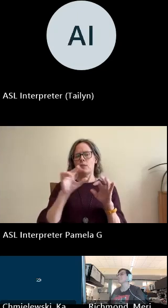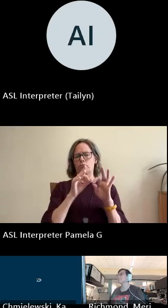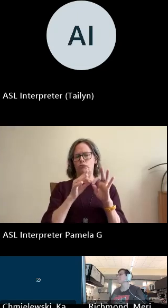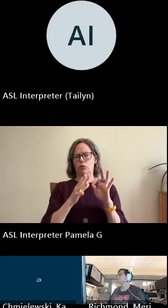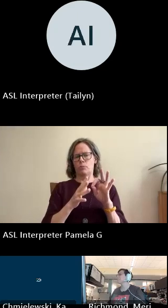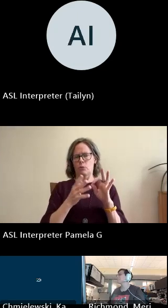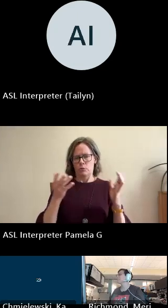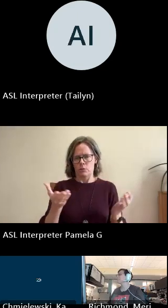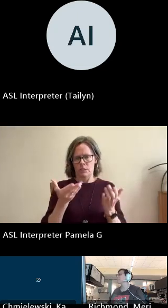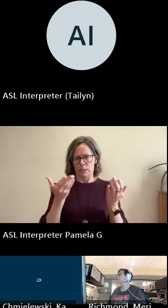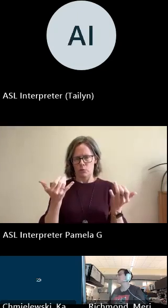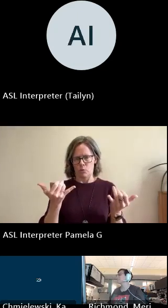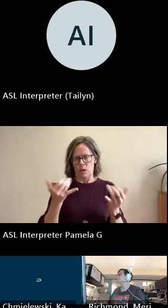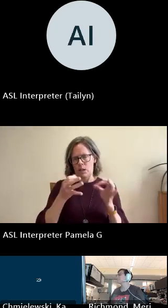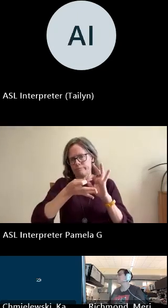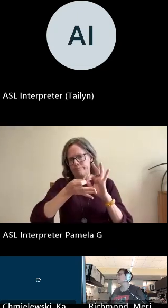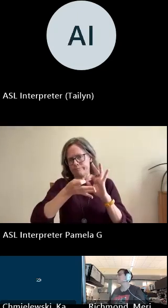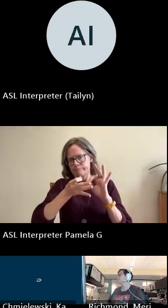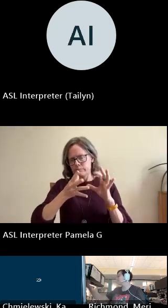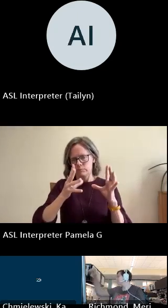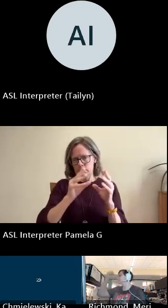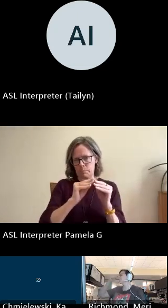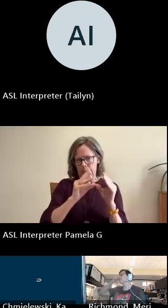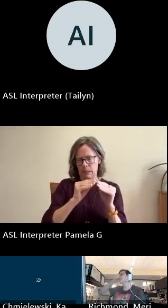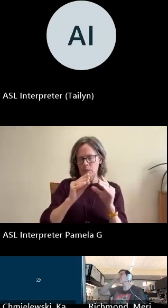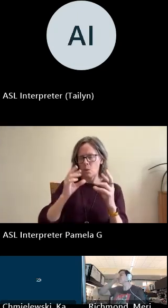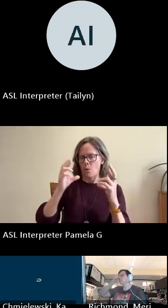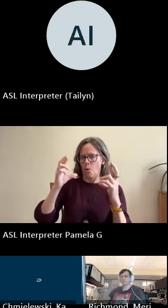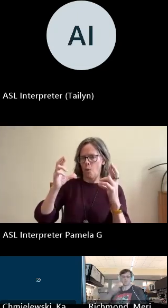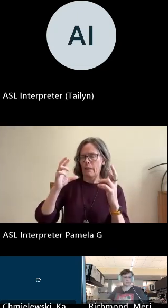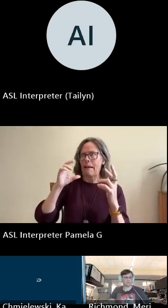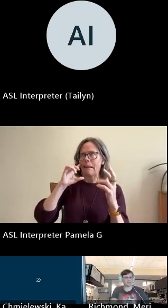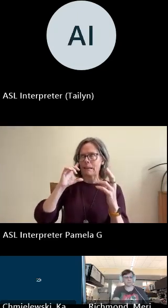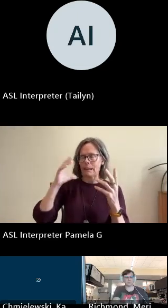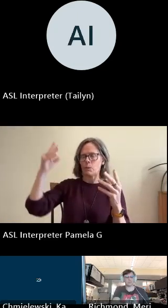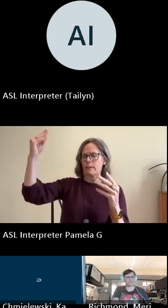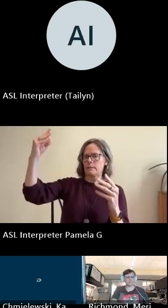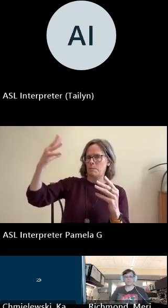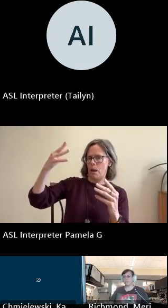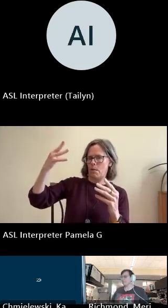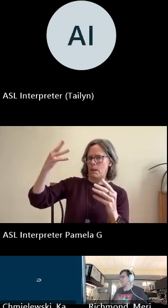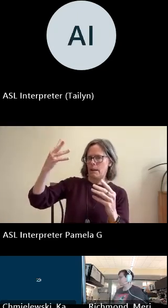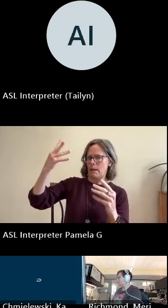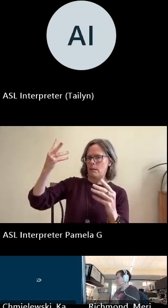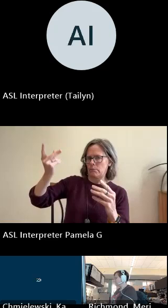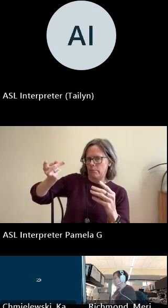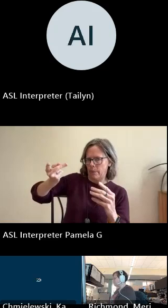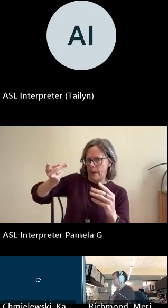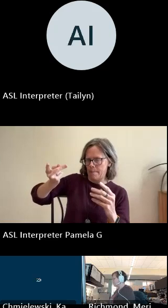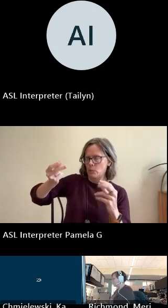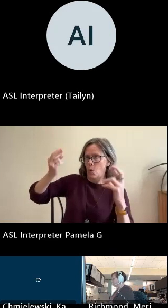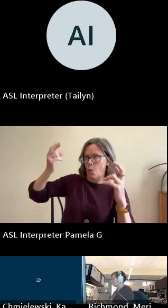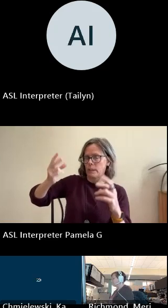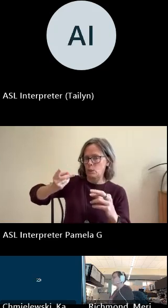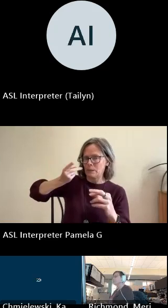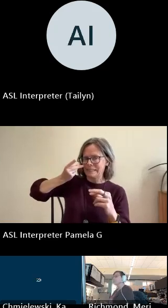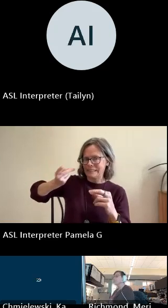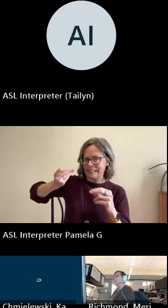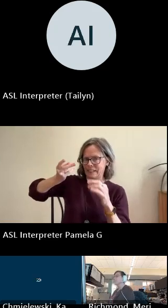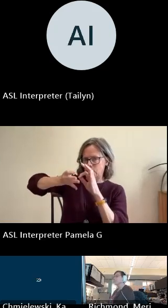here today, and hopefully you're seeing, I think we got it all set up so they are spotlighted so that you can see